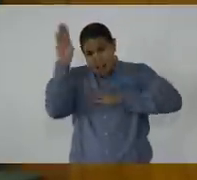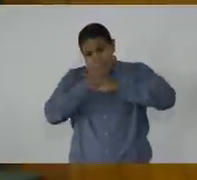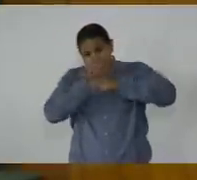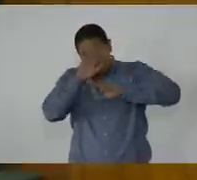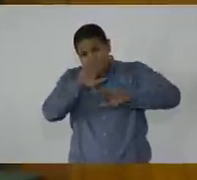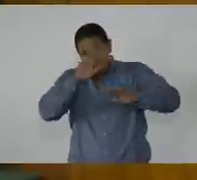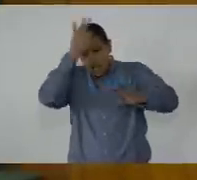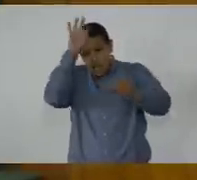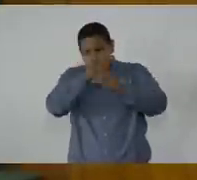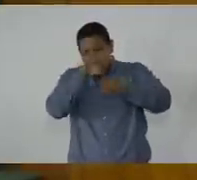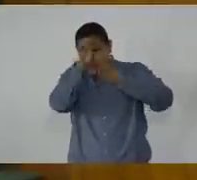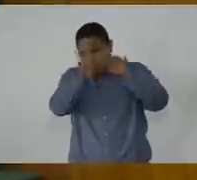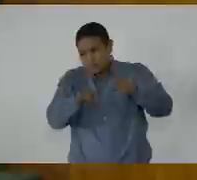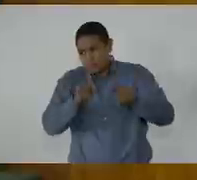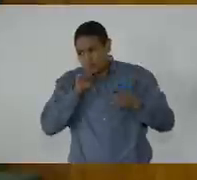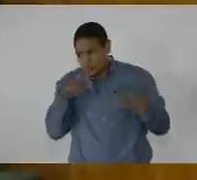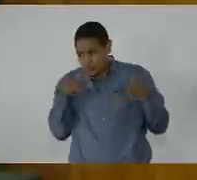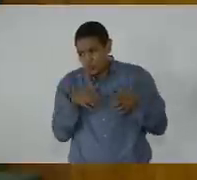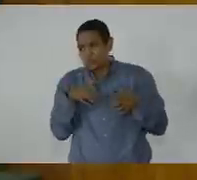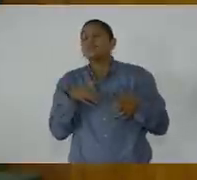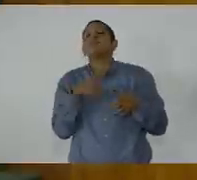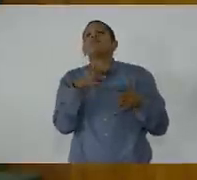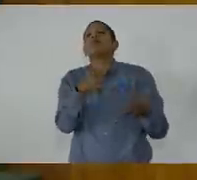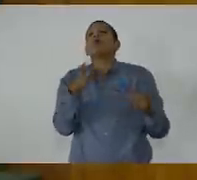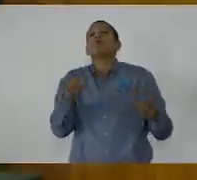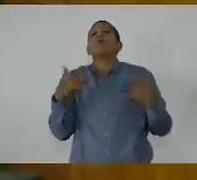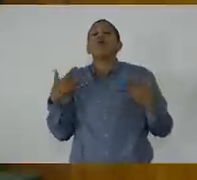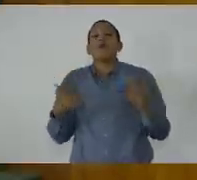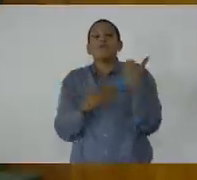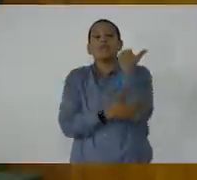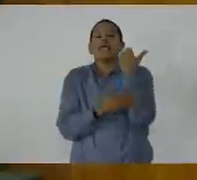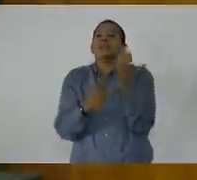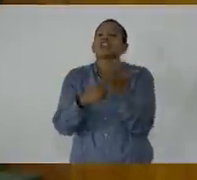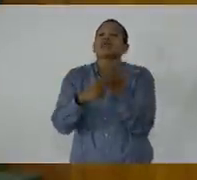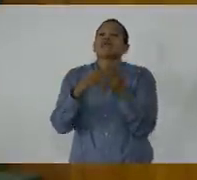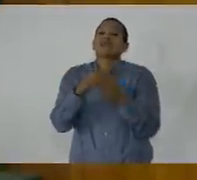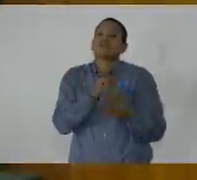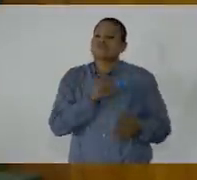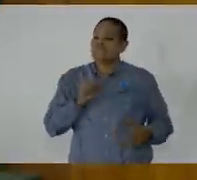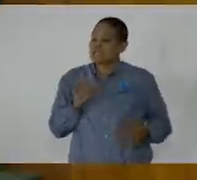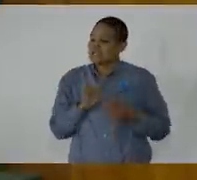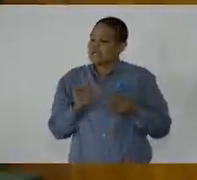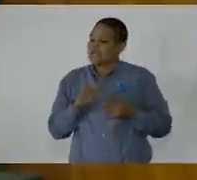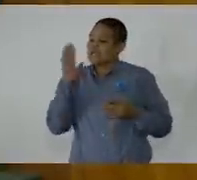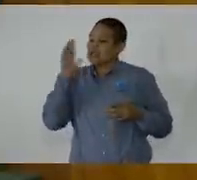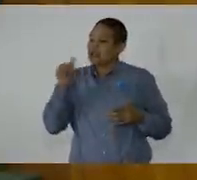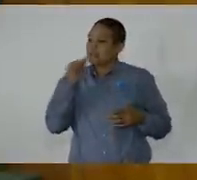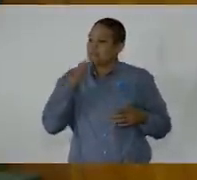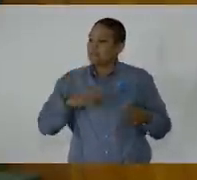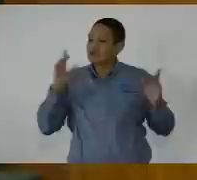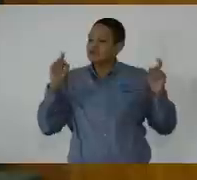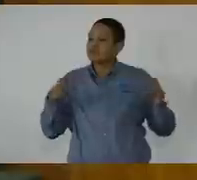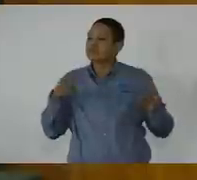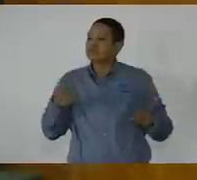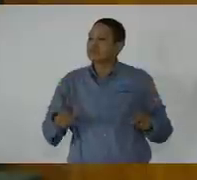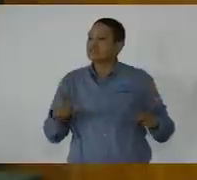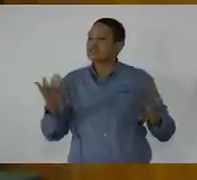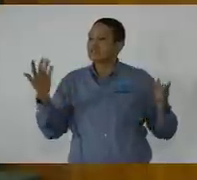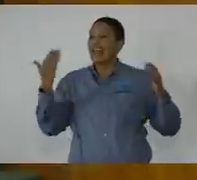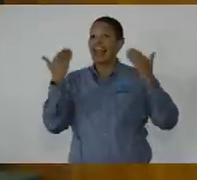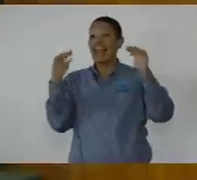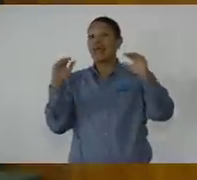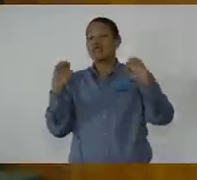his contribution to the State of the Nation debate in the Senate. Madam Speaker, the sky is therefore the